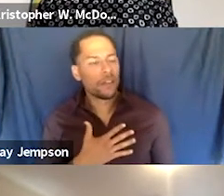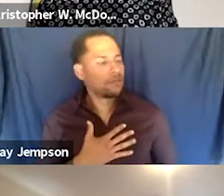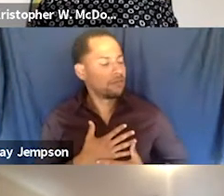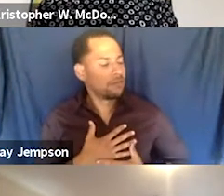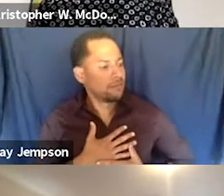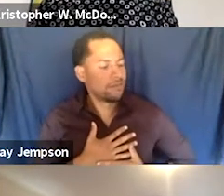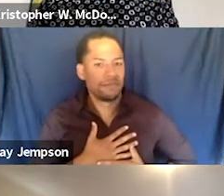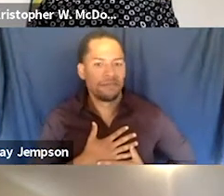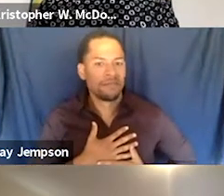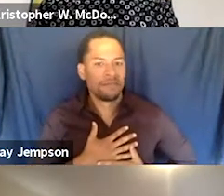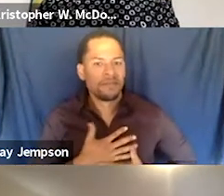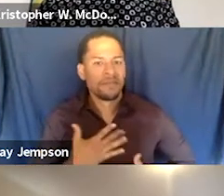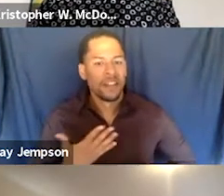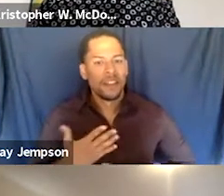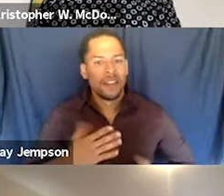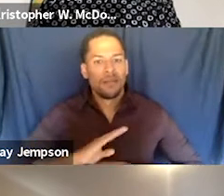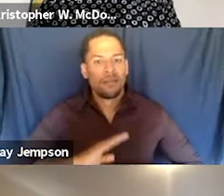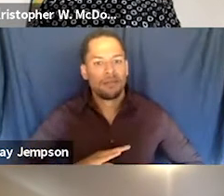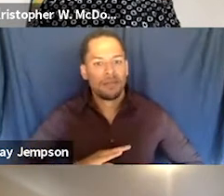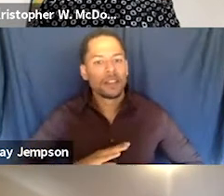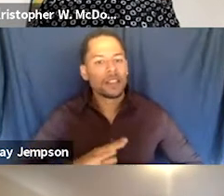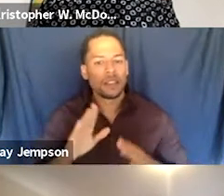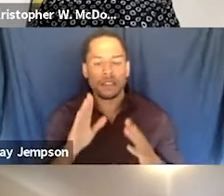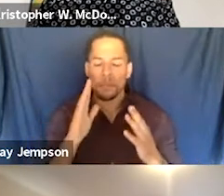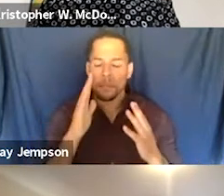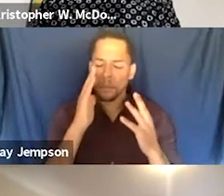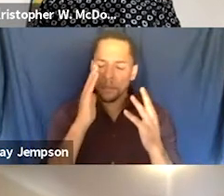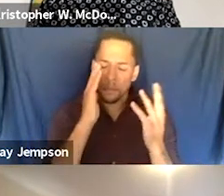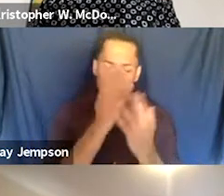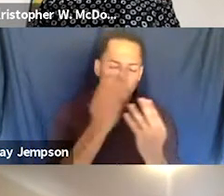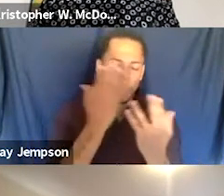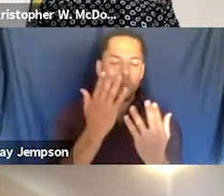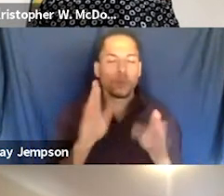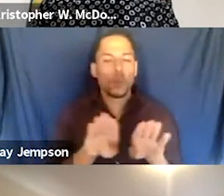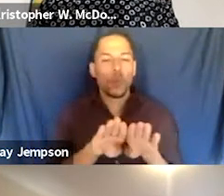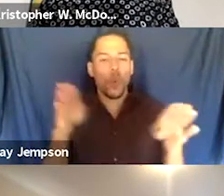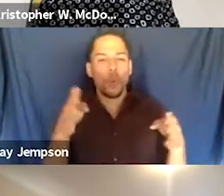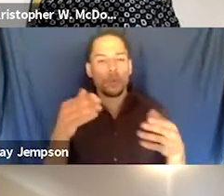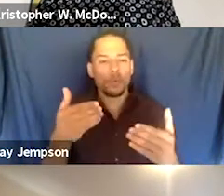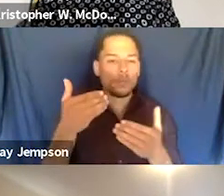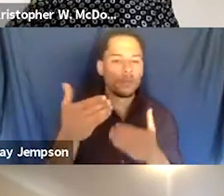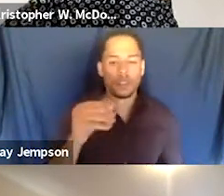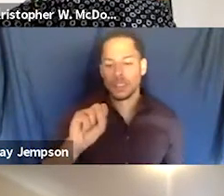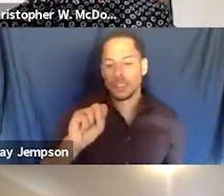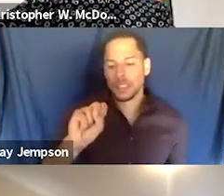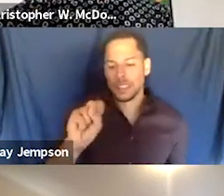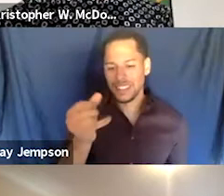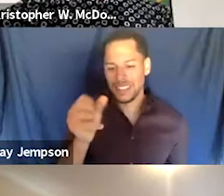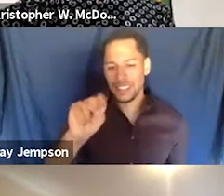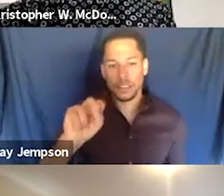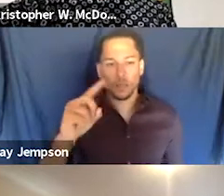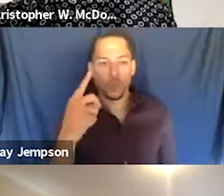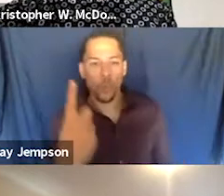season two with truth, knowledge, and healing that I just can't wait for the rest of the season. Yeah. That's all I wanted to